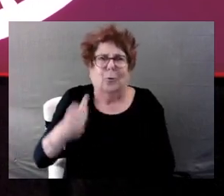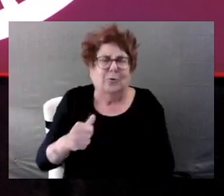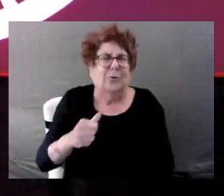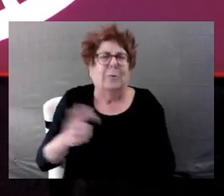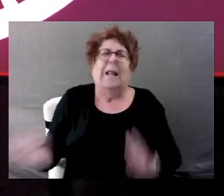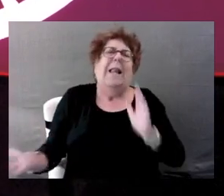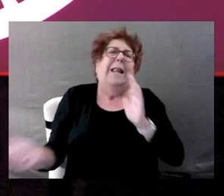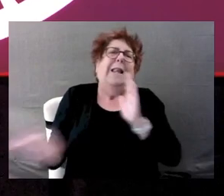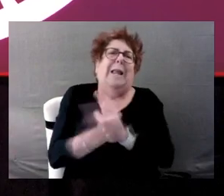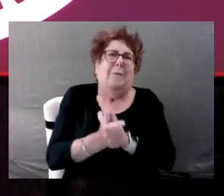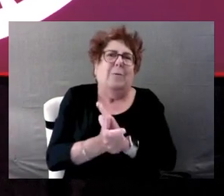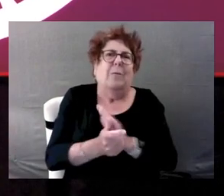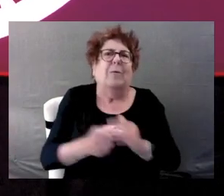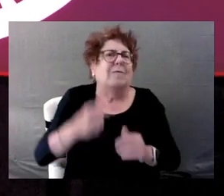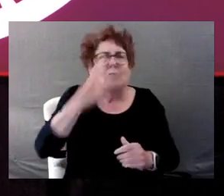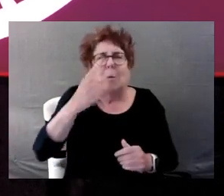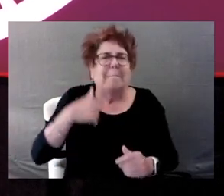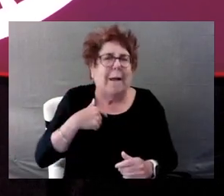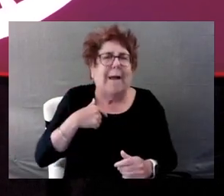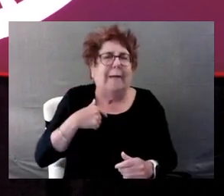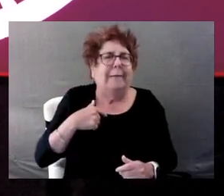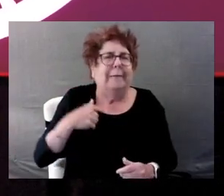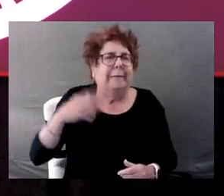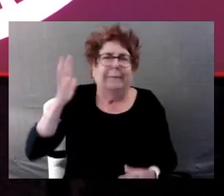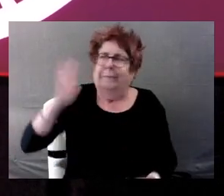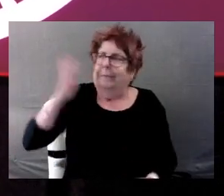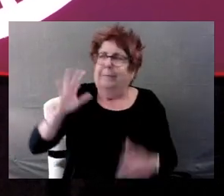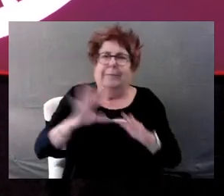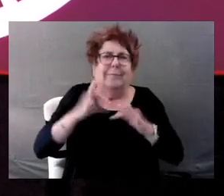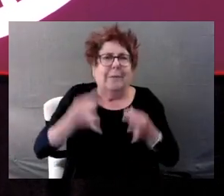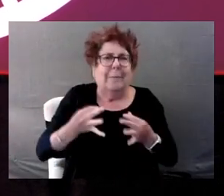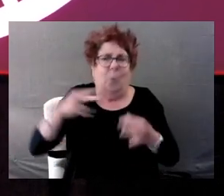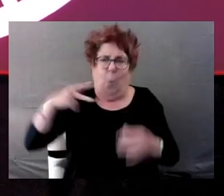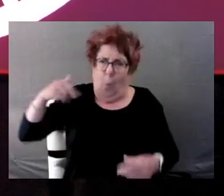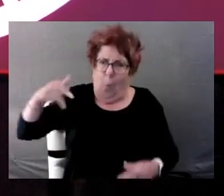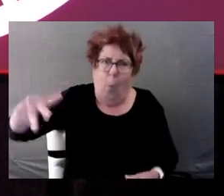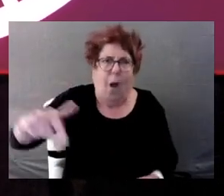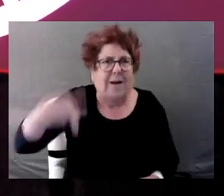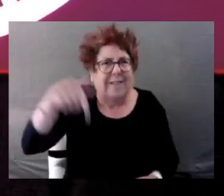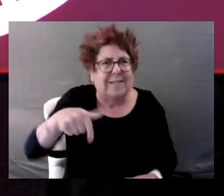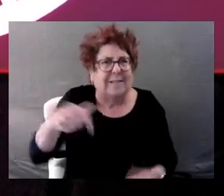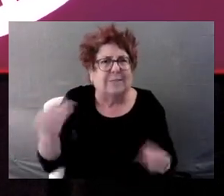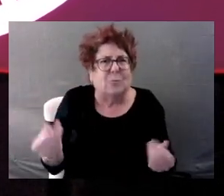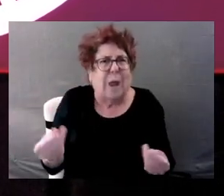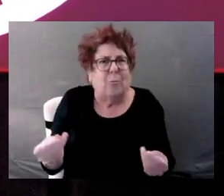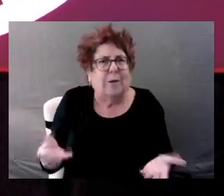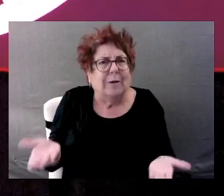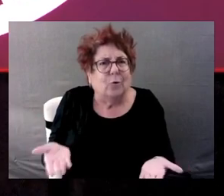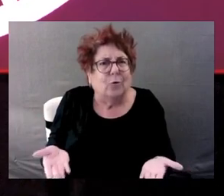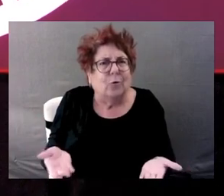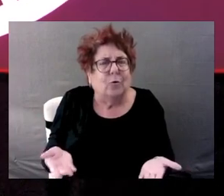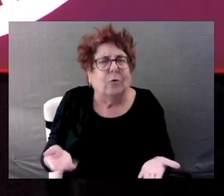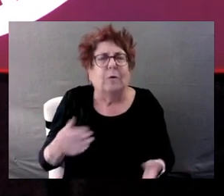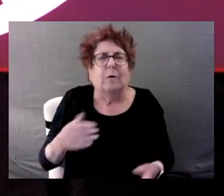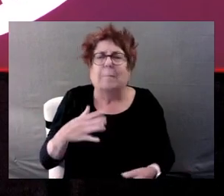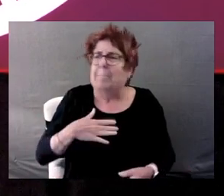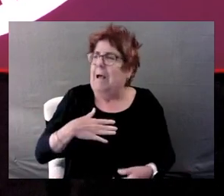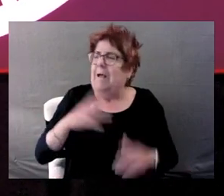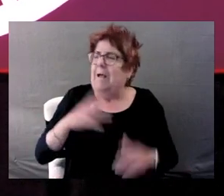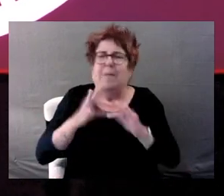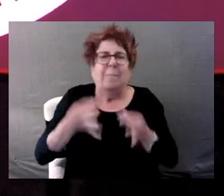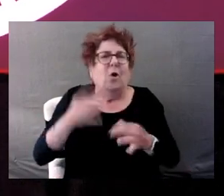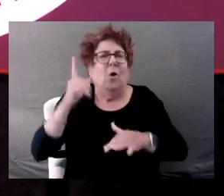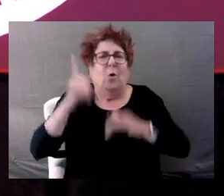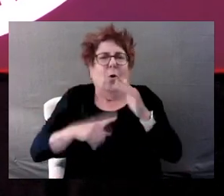my ancestors to even walk on this ground. I couldn't even come in a hotel, and my people couldn't come in a hotel outside